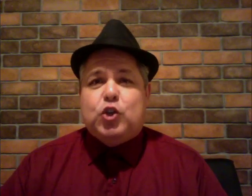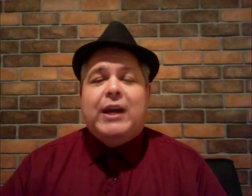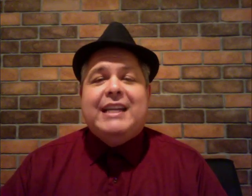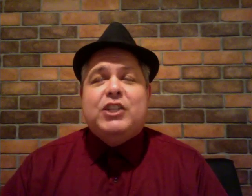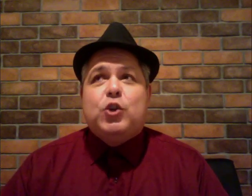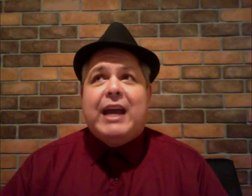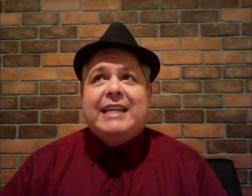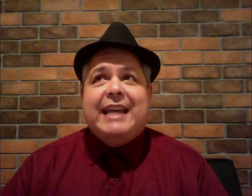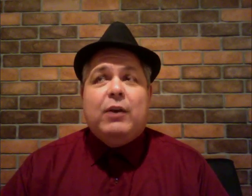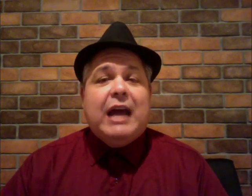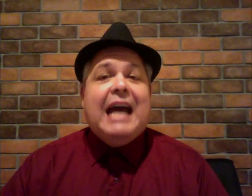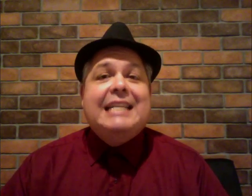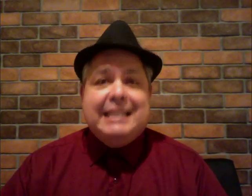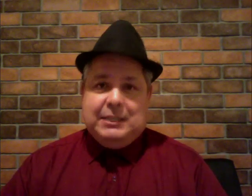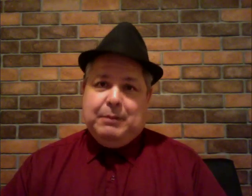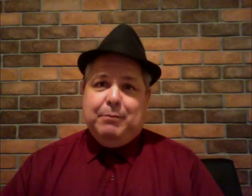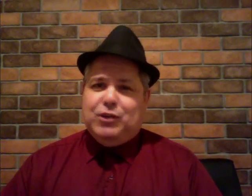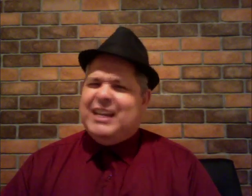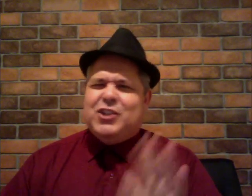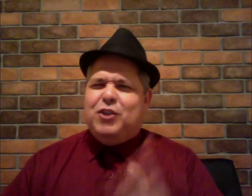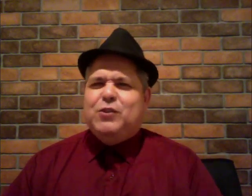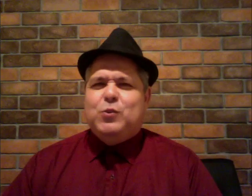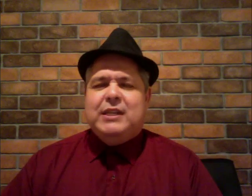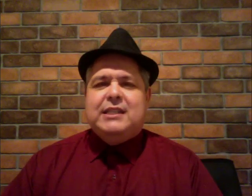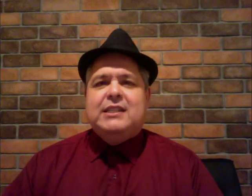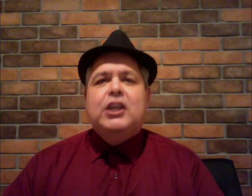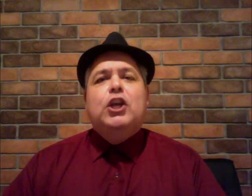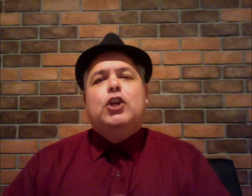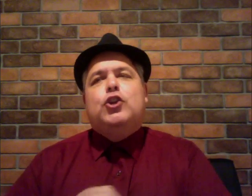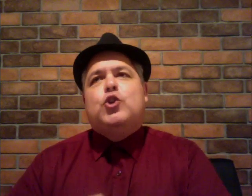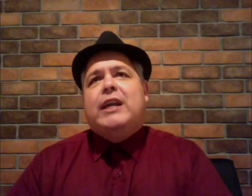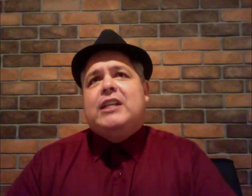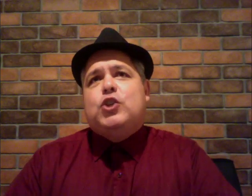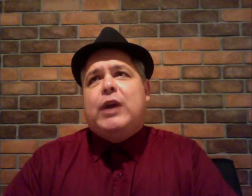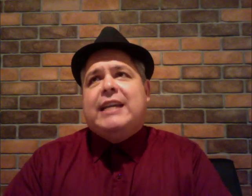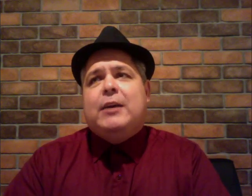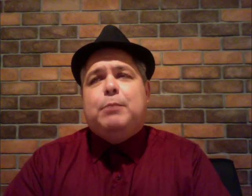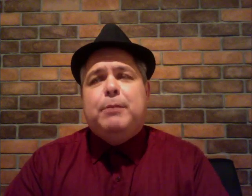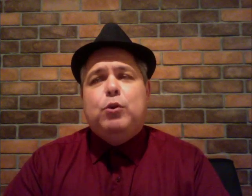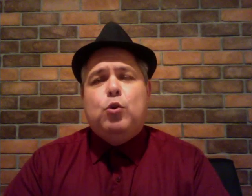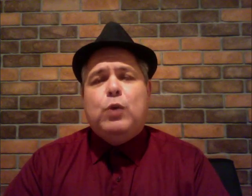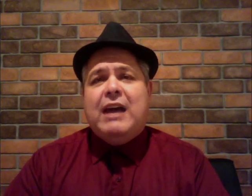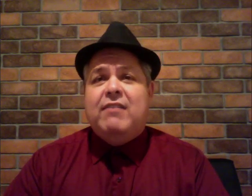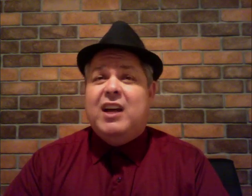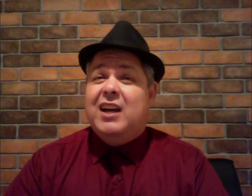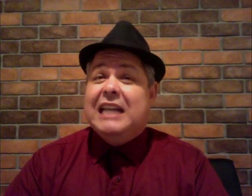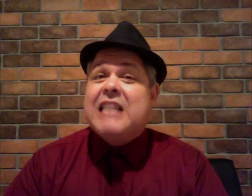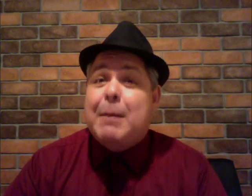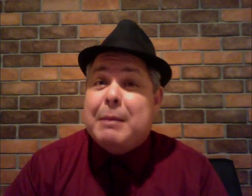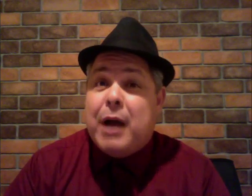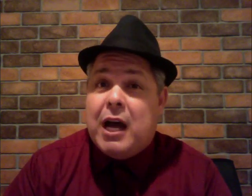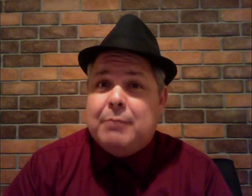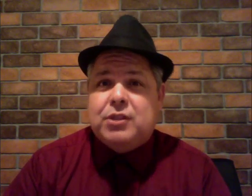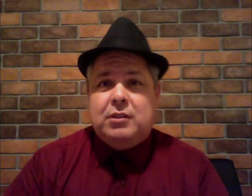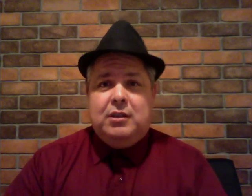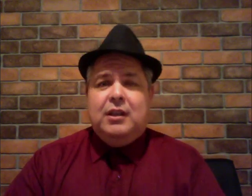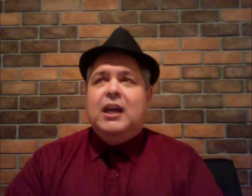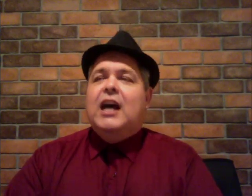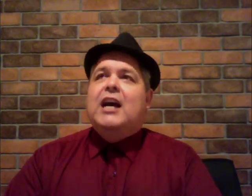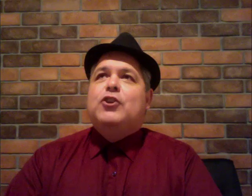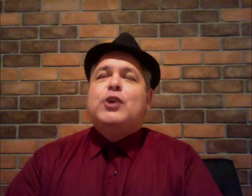busy trying to track down ISIS members, not Jehovah's Witnesses. They're trying to track down people who have atomic